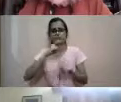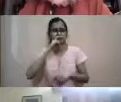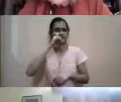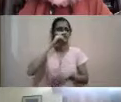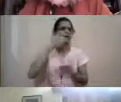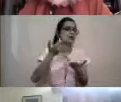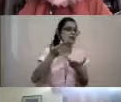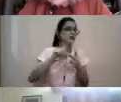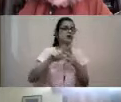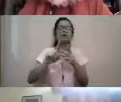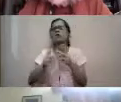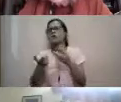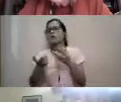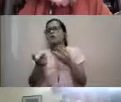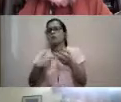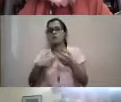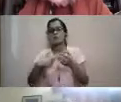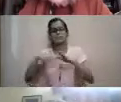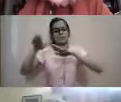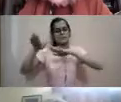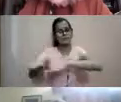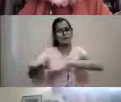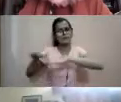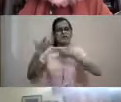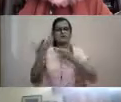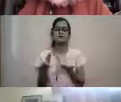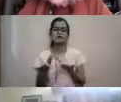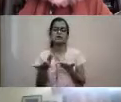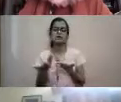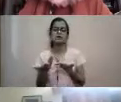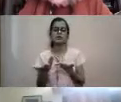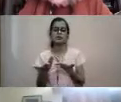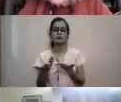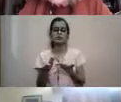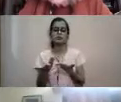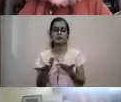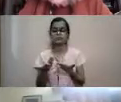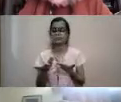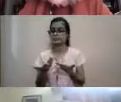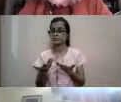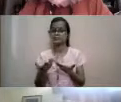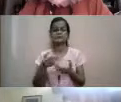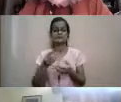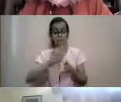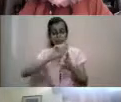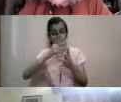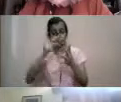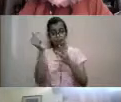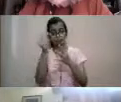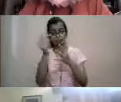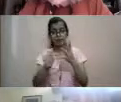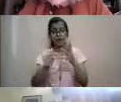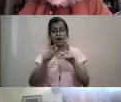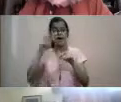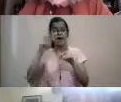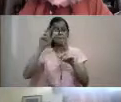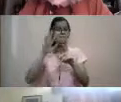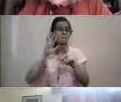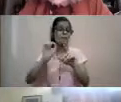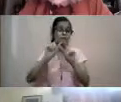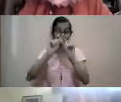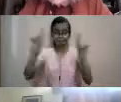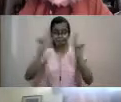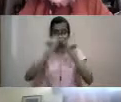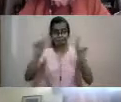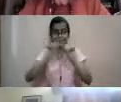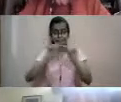nested dependency. I think one of the most the hard-hitting statements was the way you unmasked independence